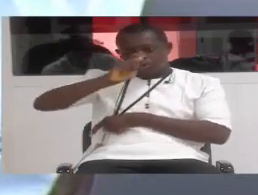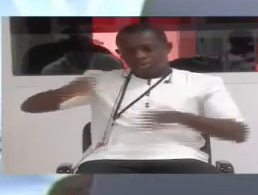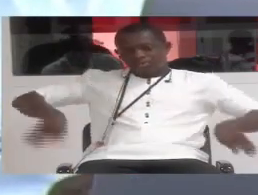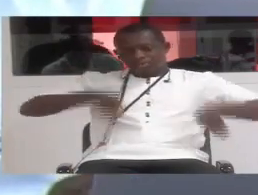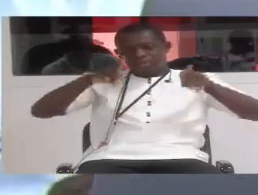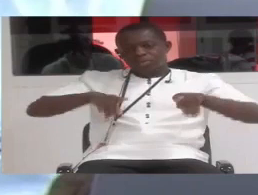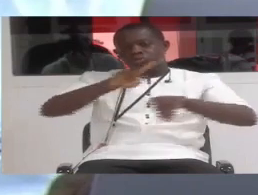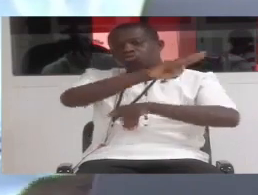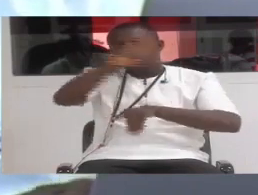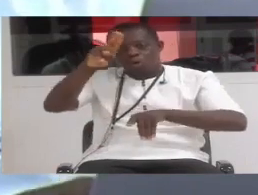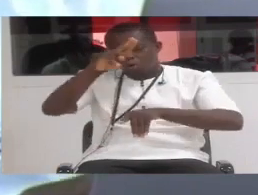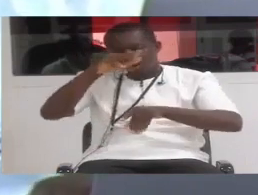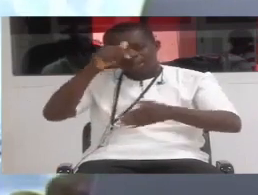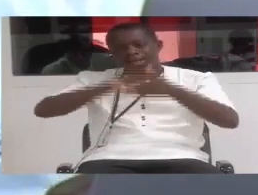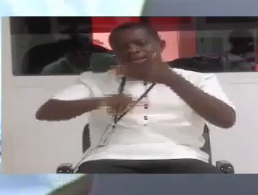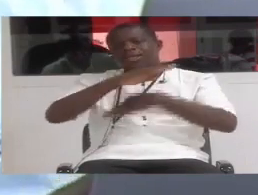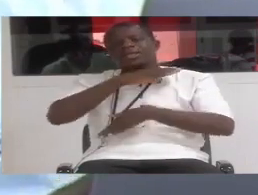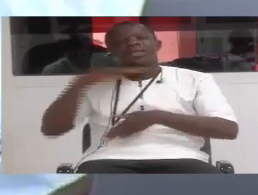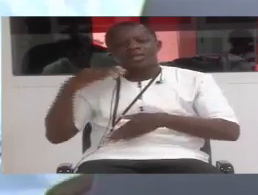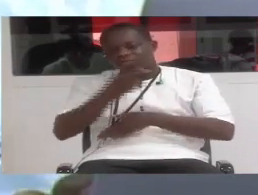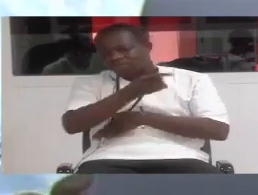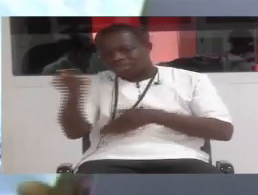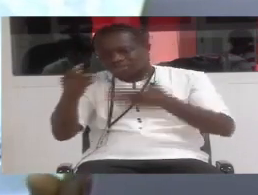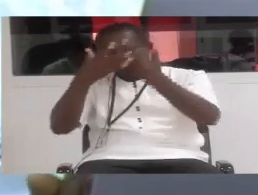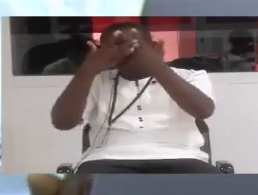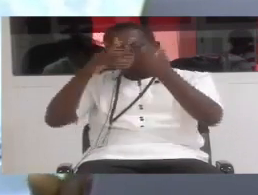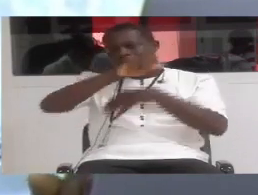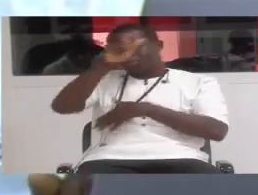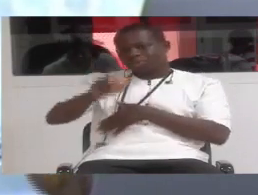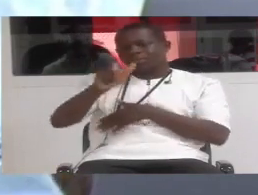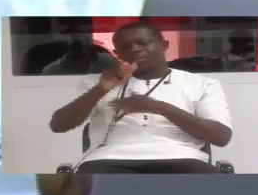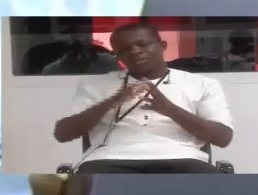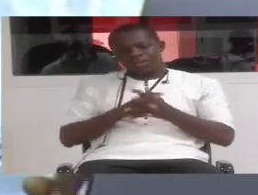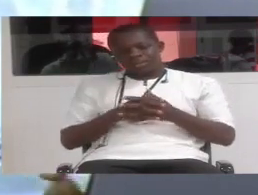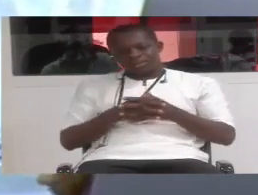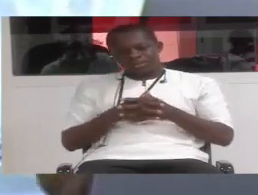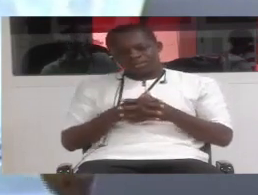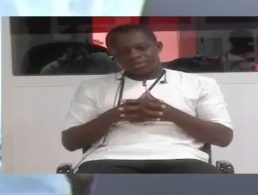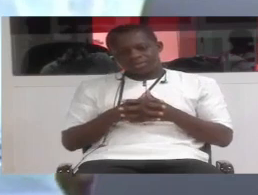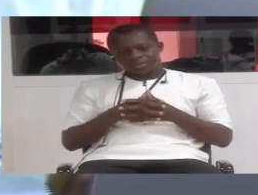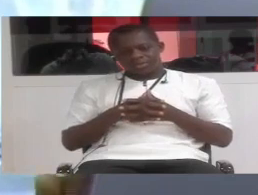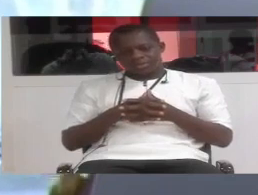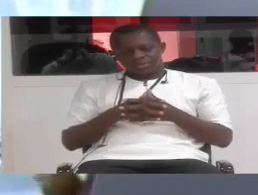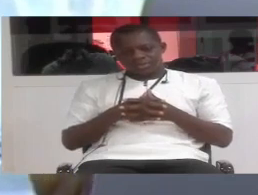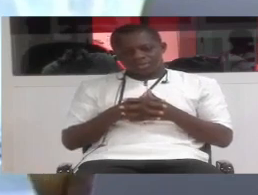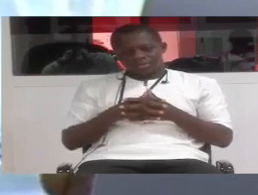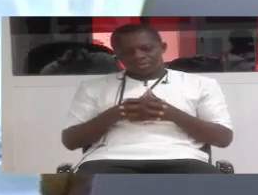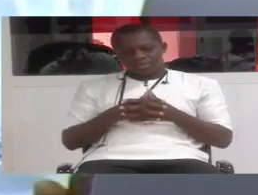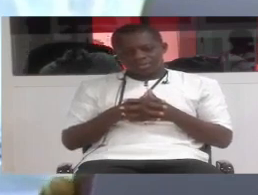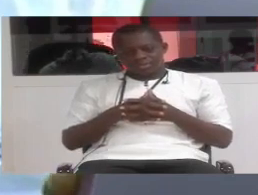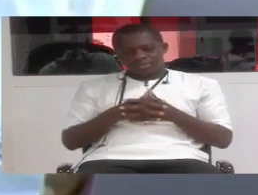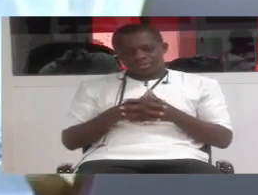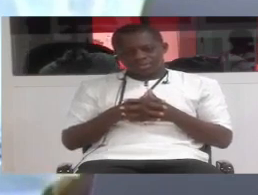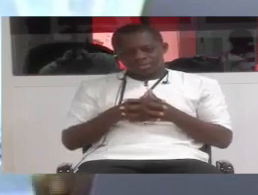execution of these prisoners? Legui lan ngay wax suñ la waxé né police yoyu téwuñ won wala bokkuñ